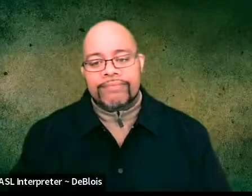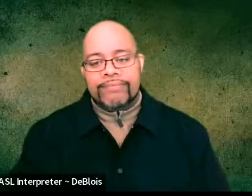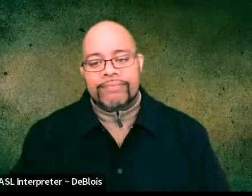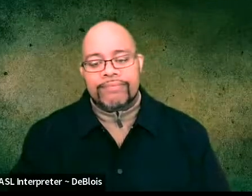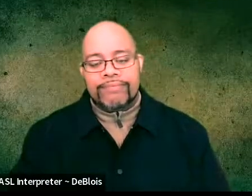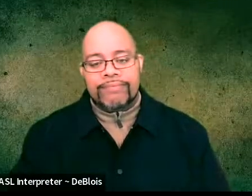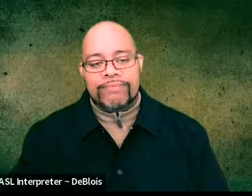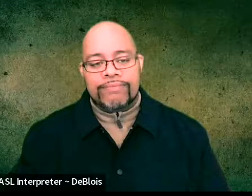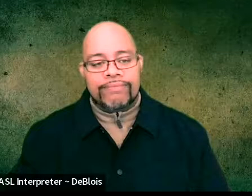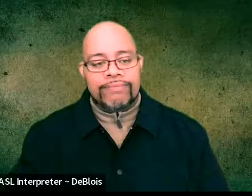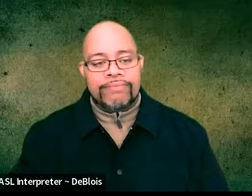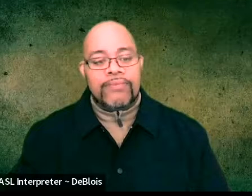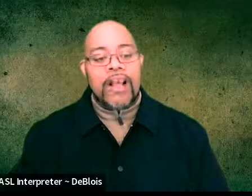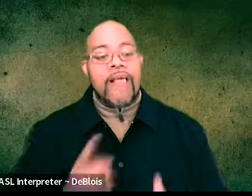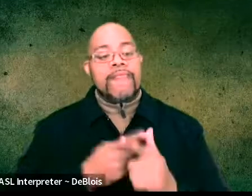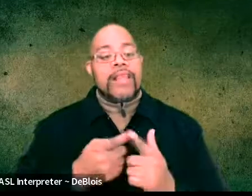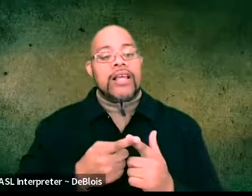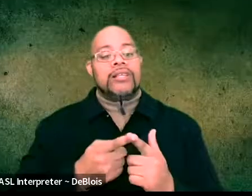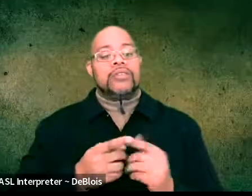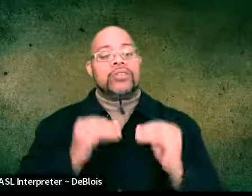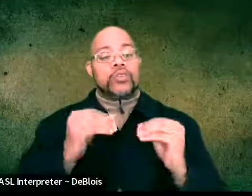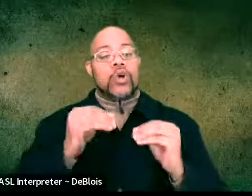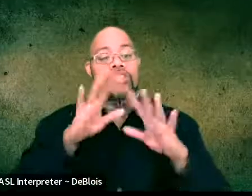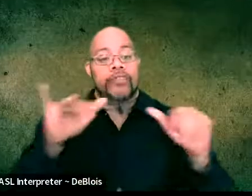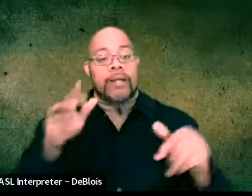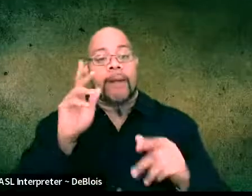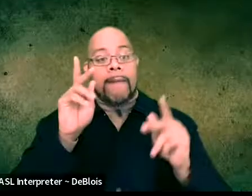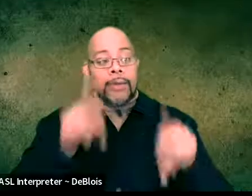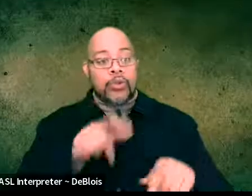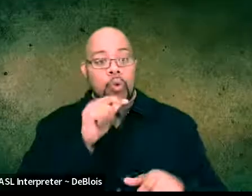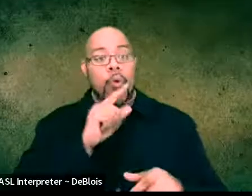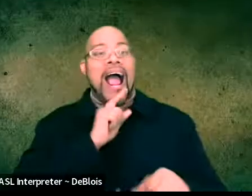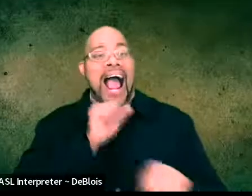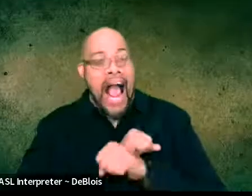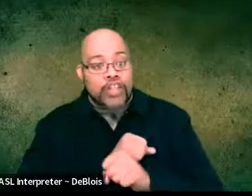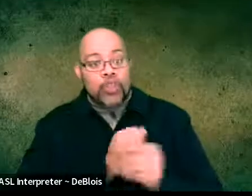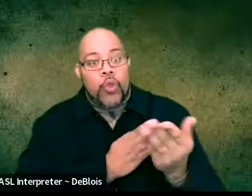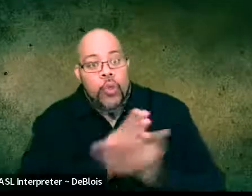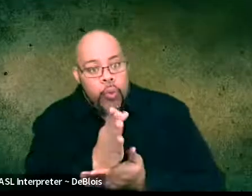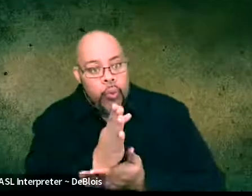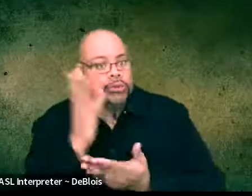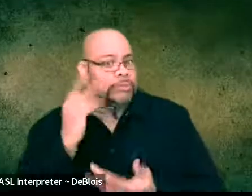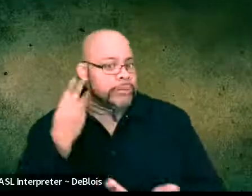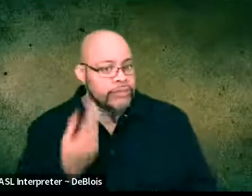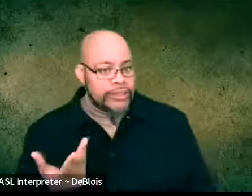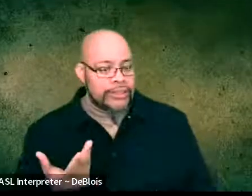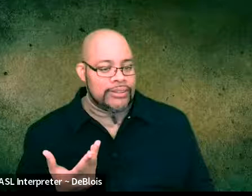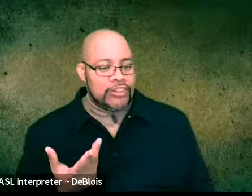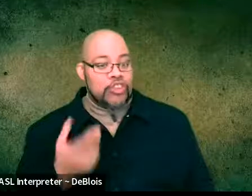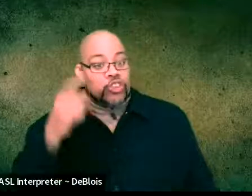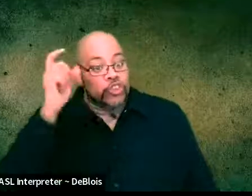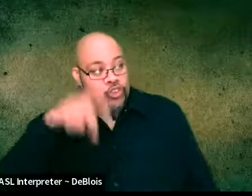ultimately. And being taught diversity by somebody that actually goes through it should be.